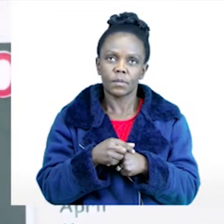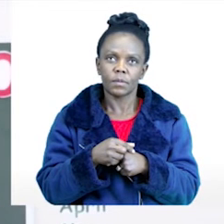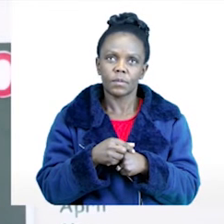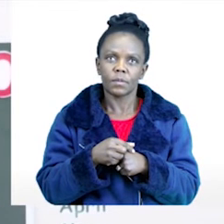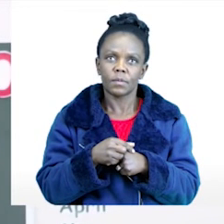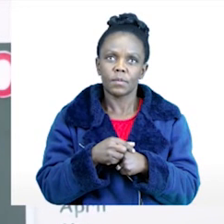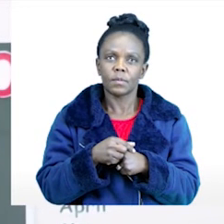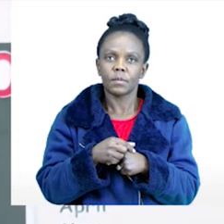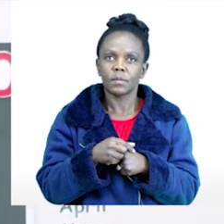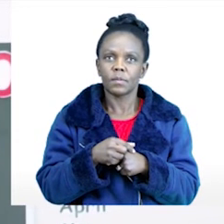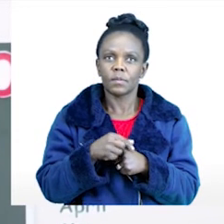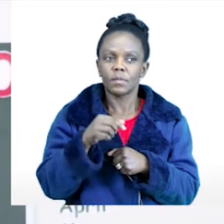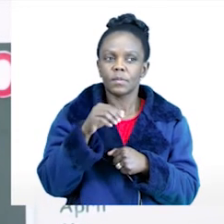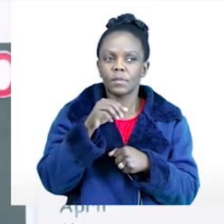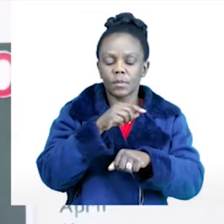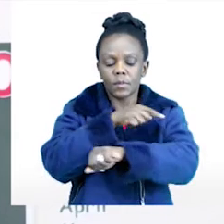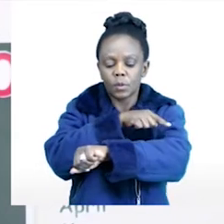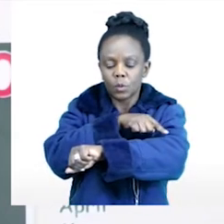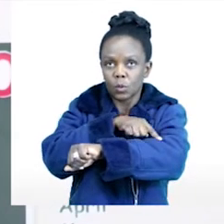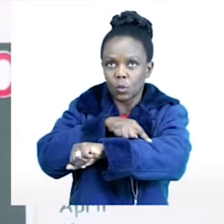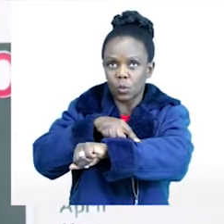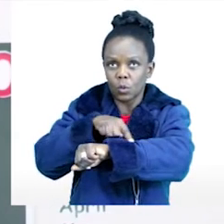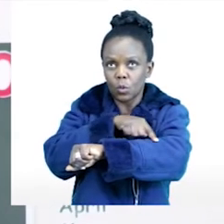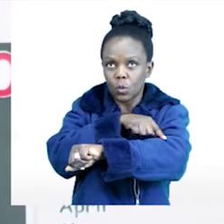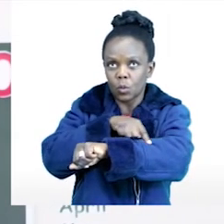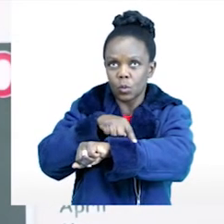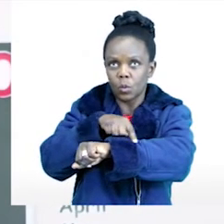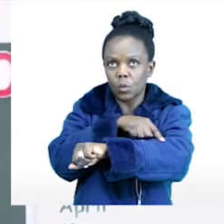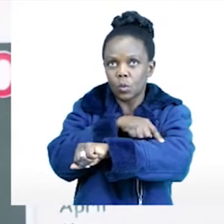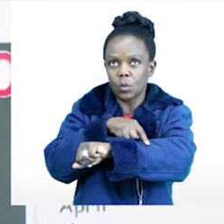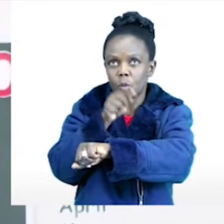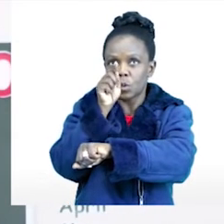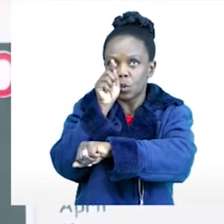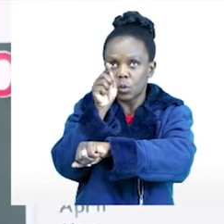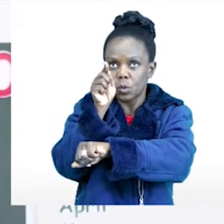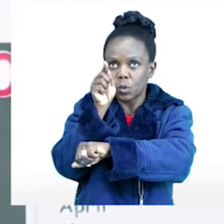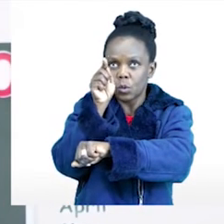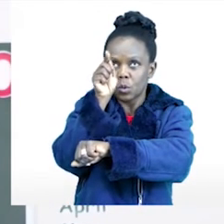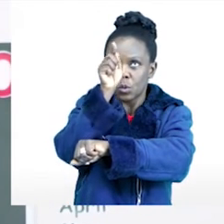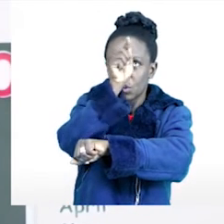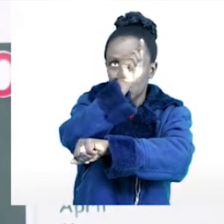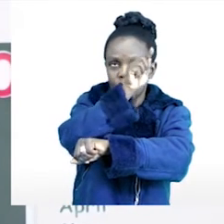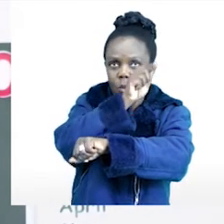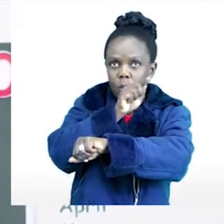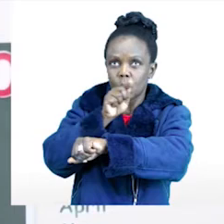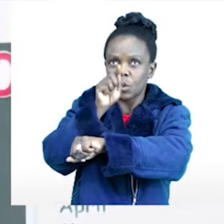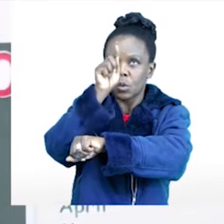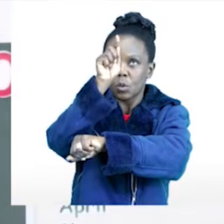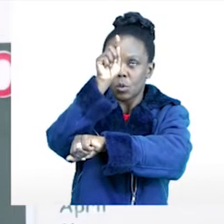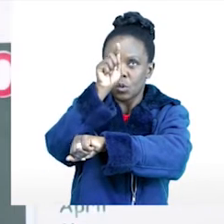line. So the head of the letter G is sitting on the line. And then the letter G likes